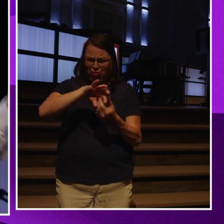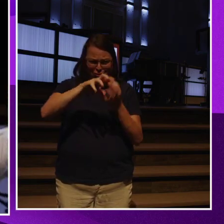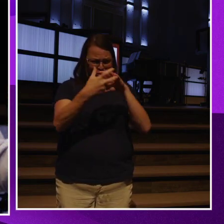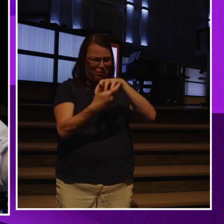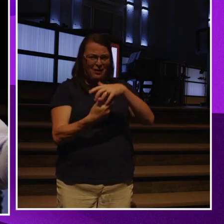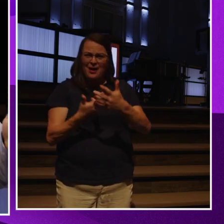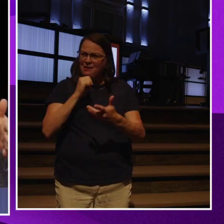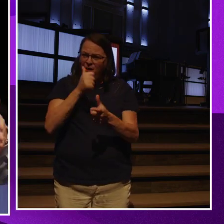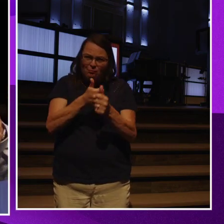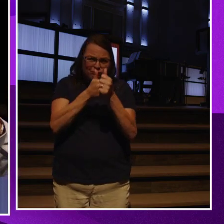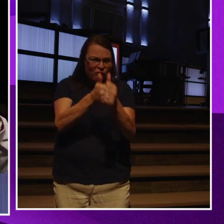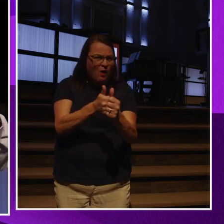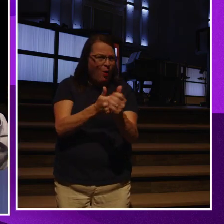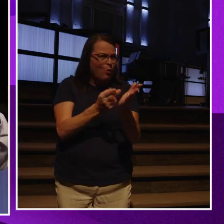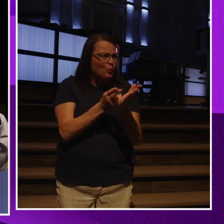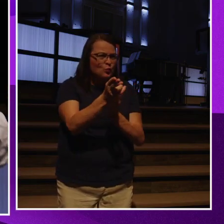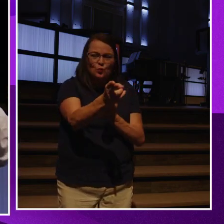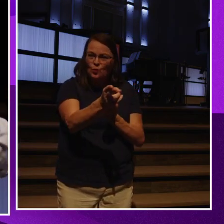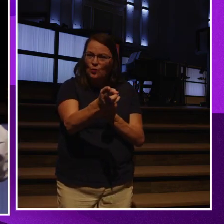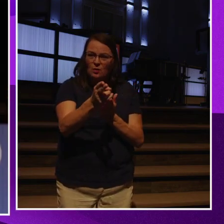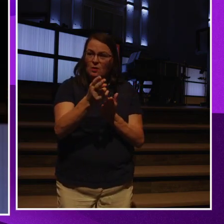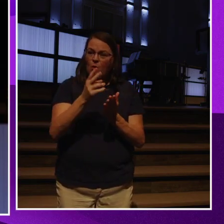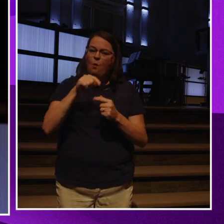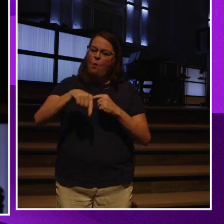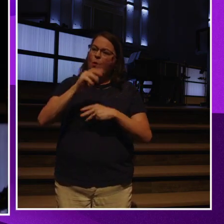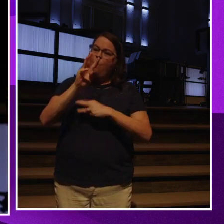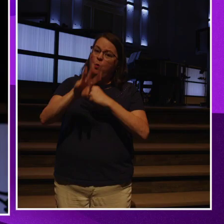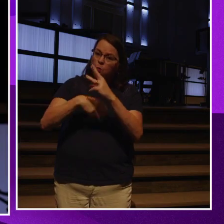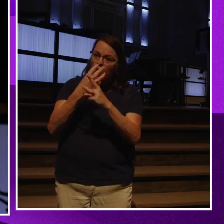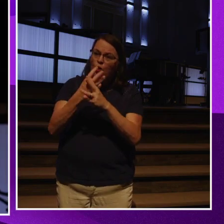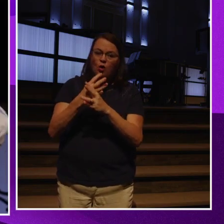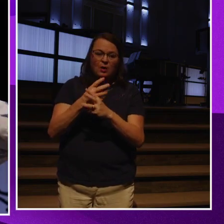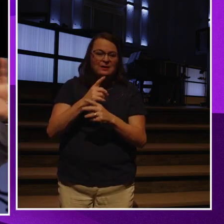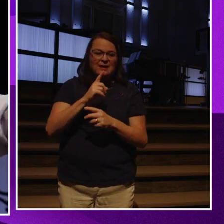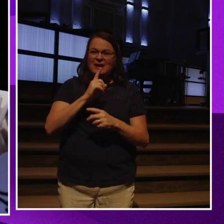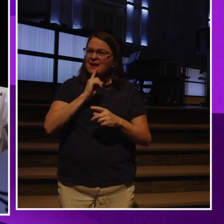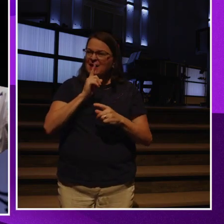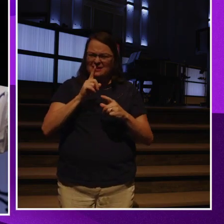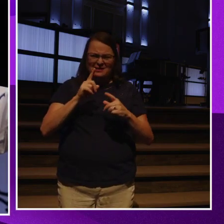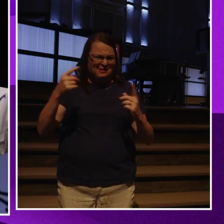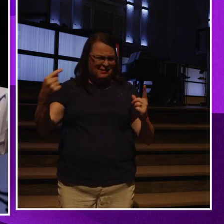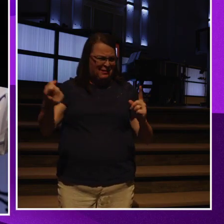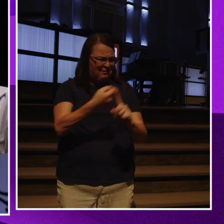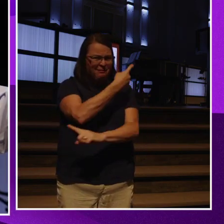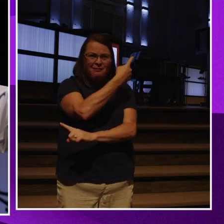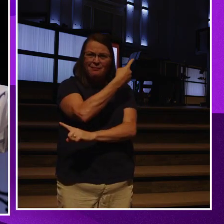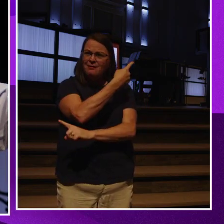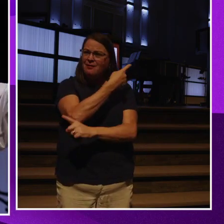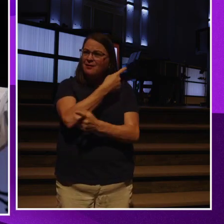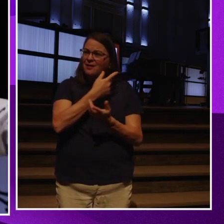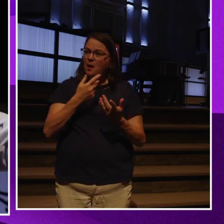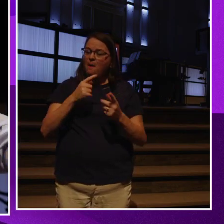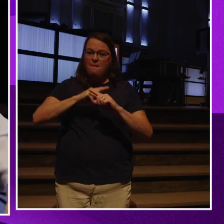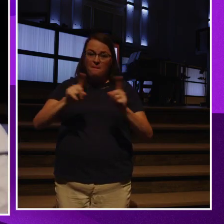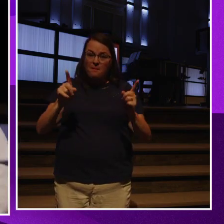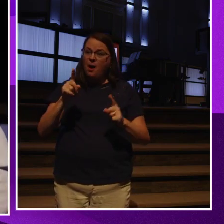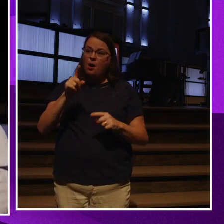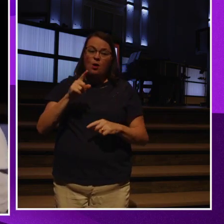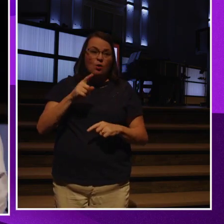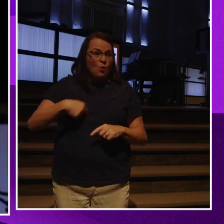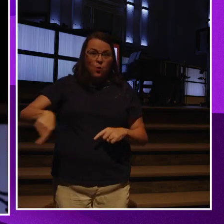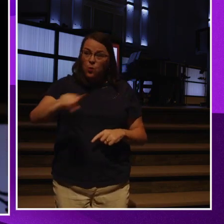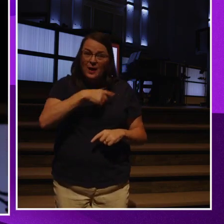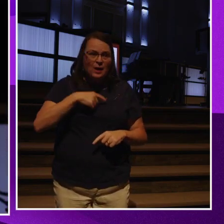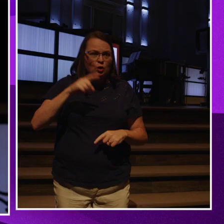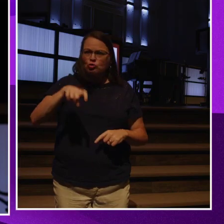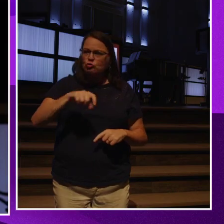from truth. The world is going all over the place. But you are not to be like